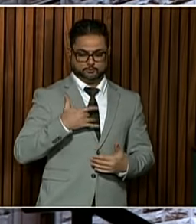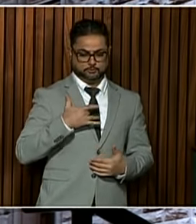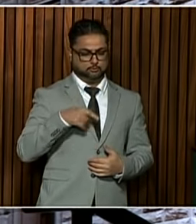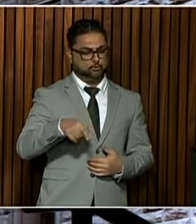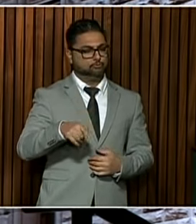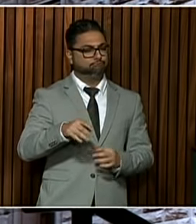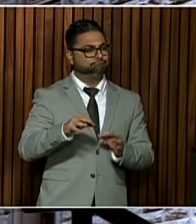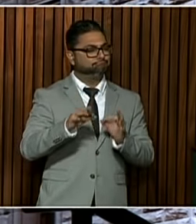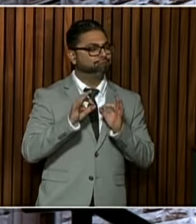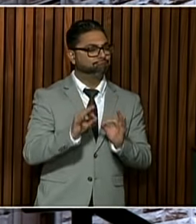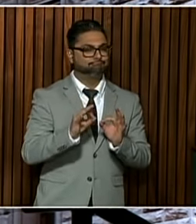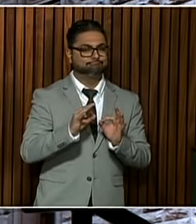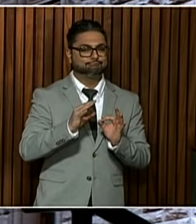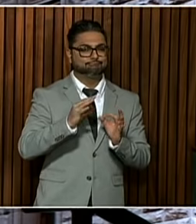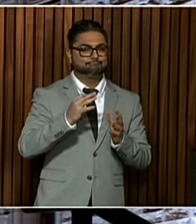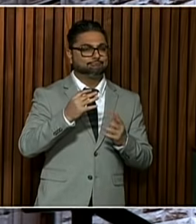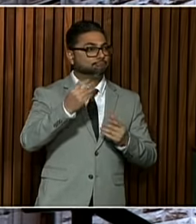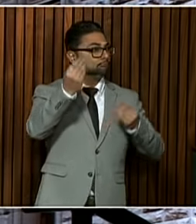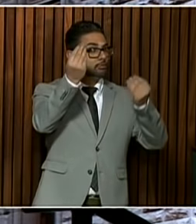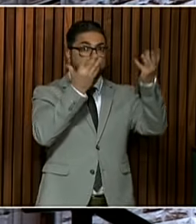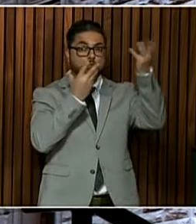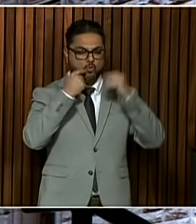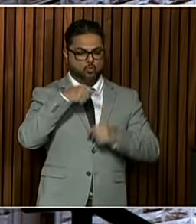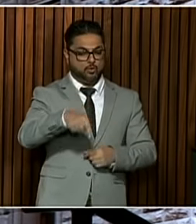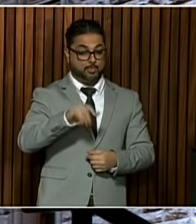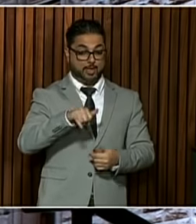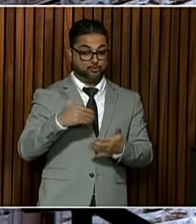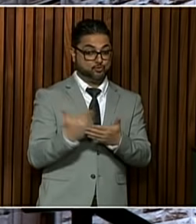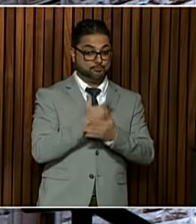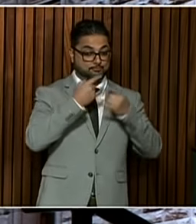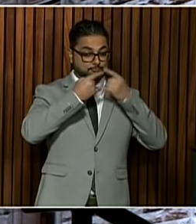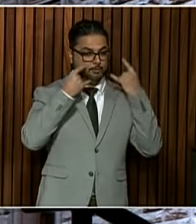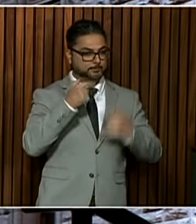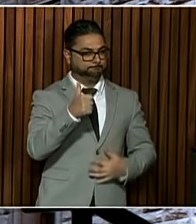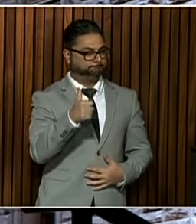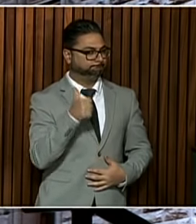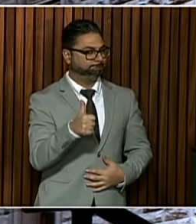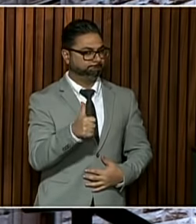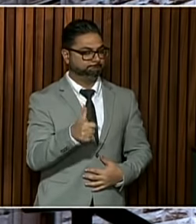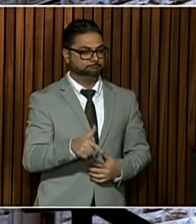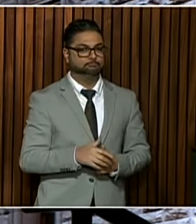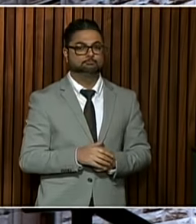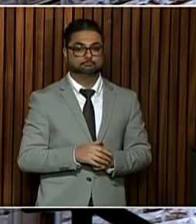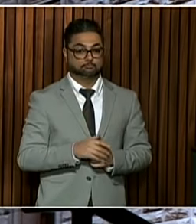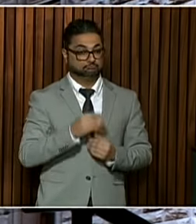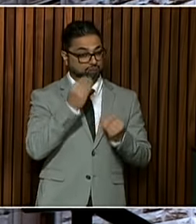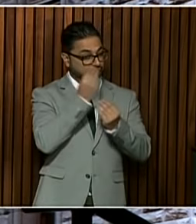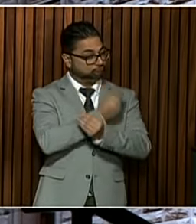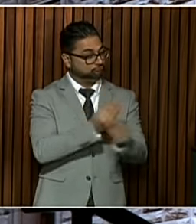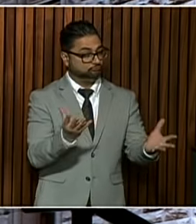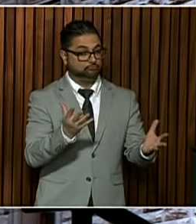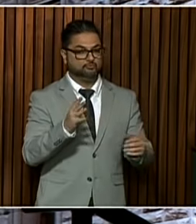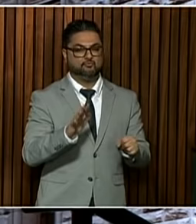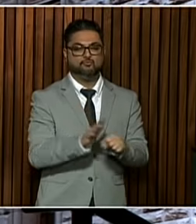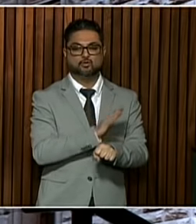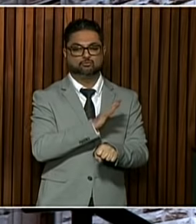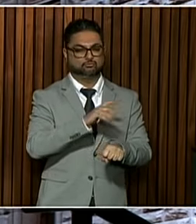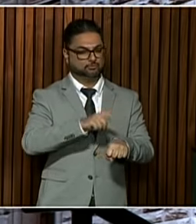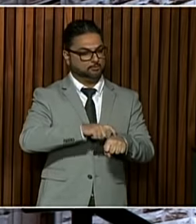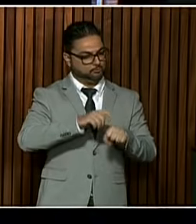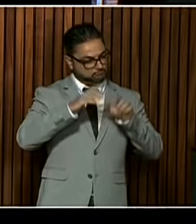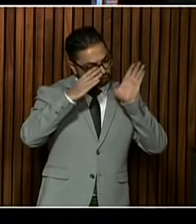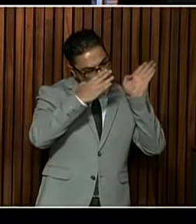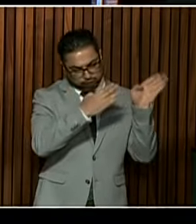sources that are coming and promises and that. So it's a full-time court press in that matter by our team working on personal protective